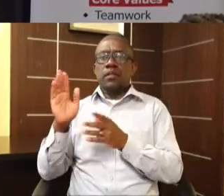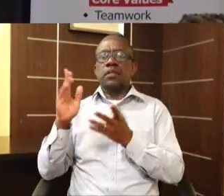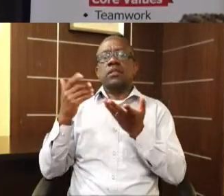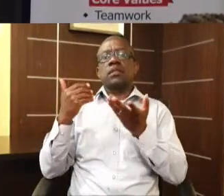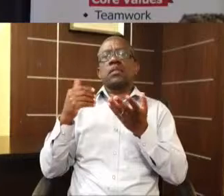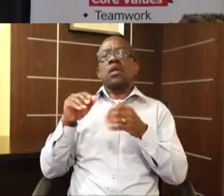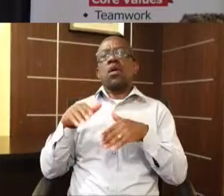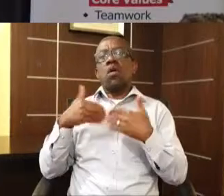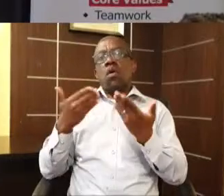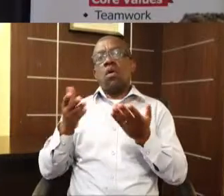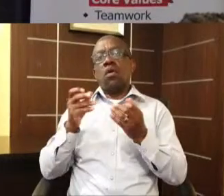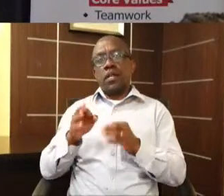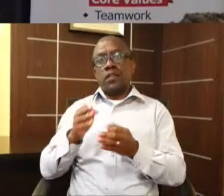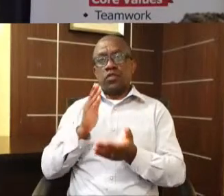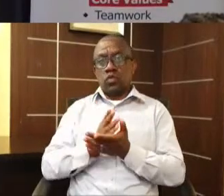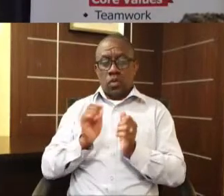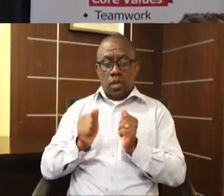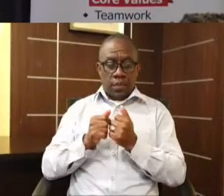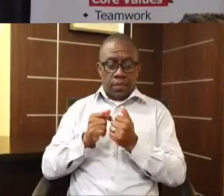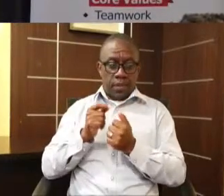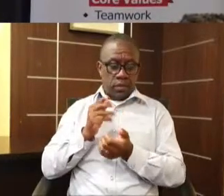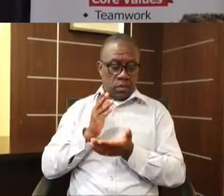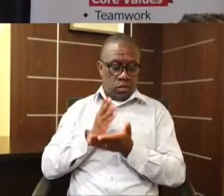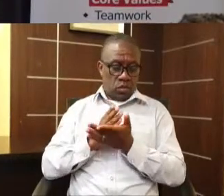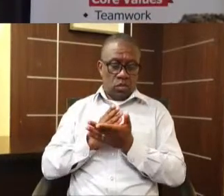if so, which was the